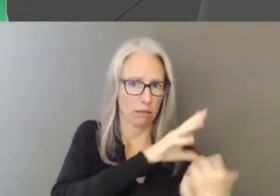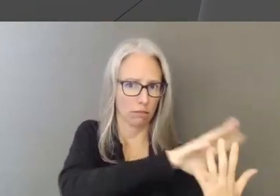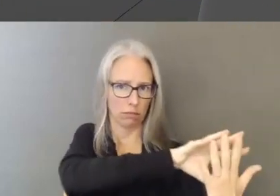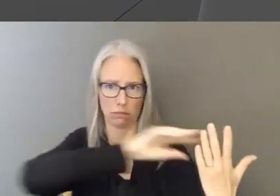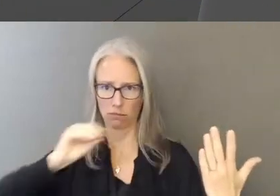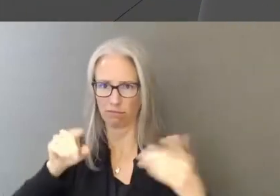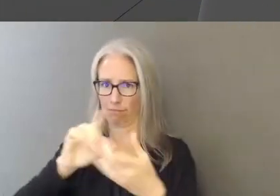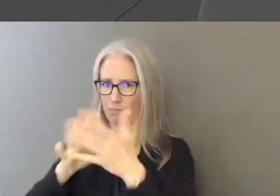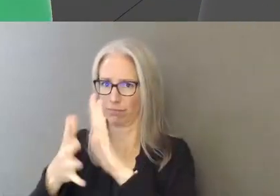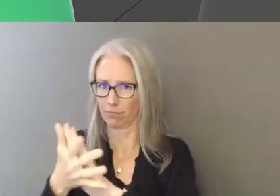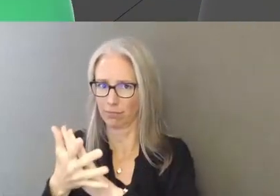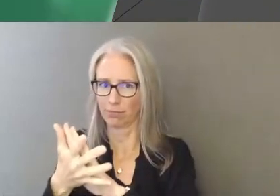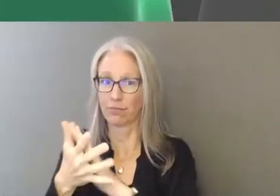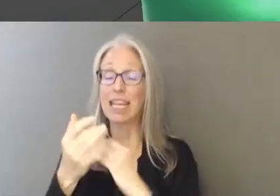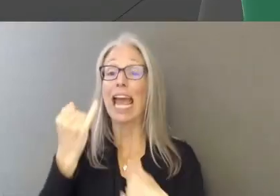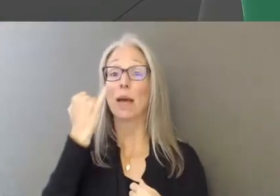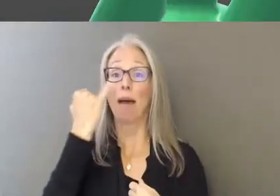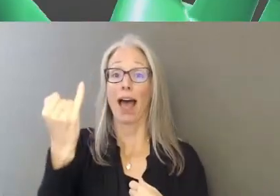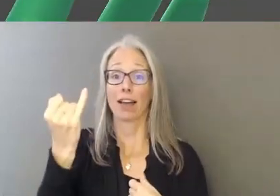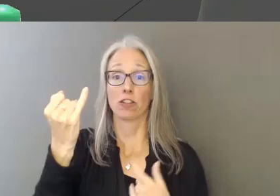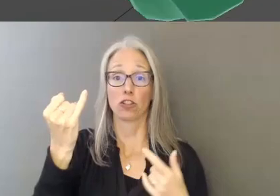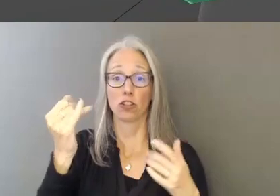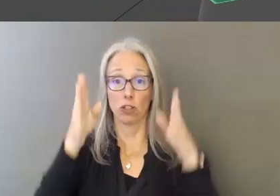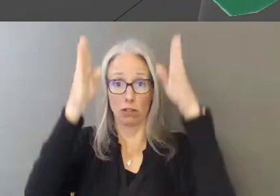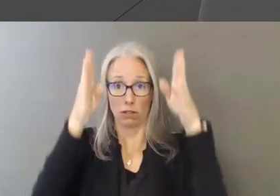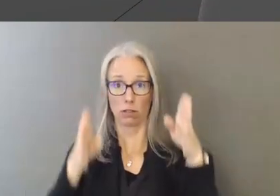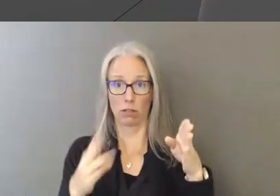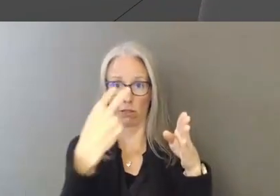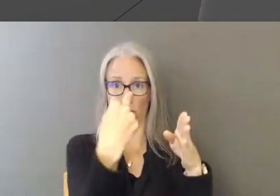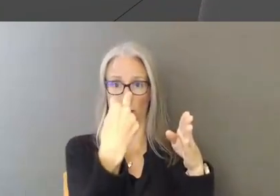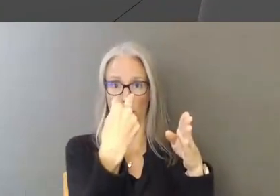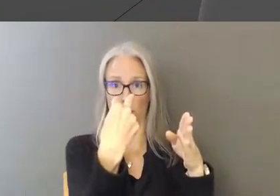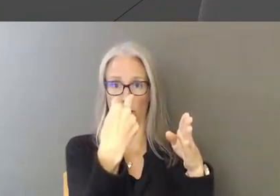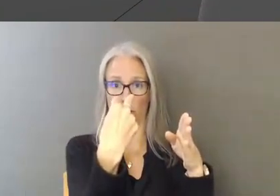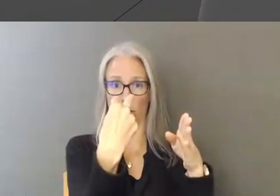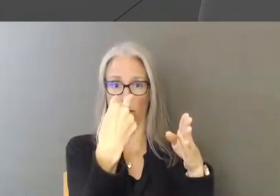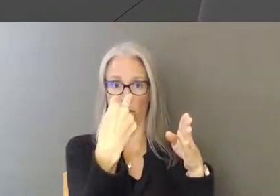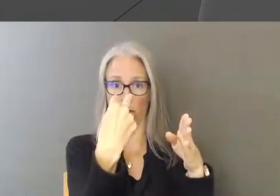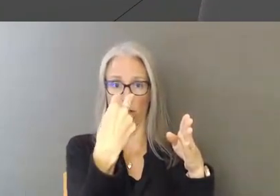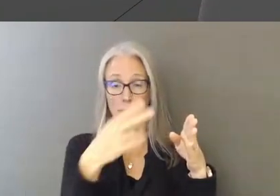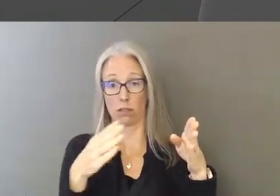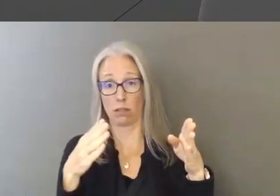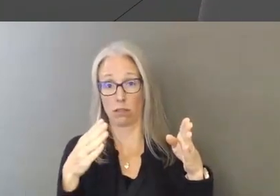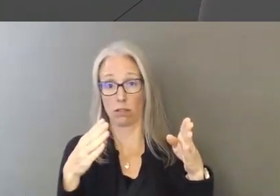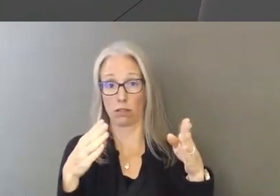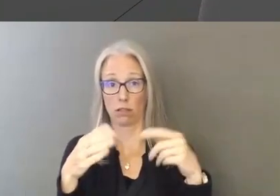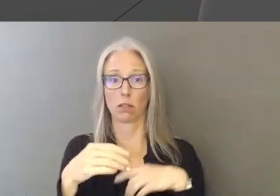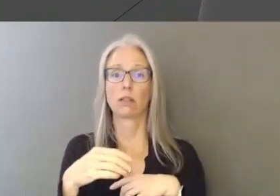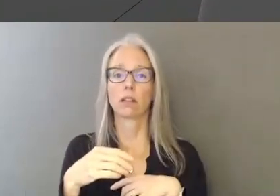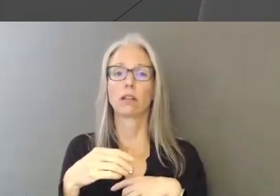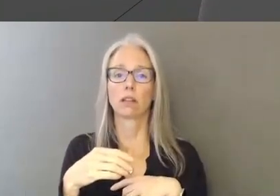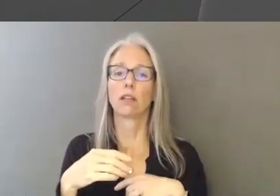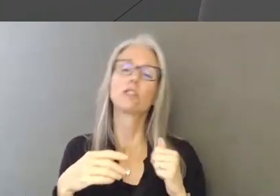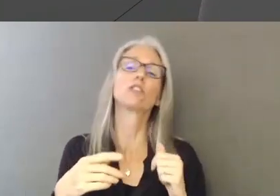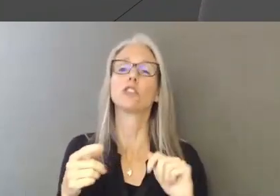And imagine that the patient's actually looking right at you. So this is their right, whoa. This is their right side, and this is their left side, just